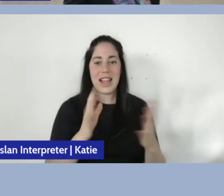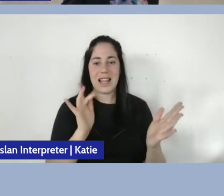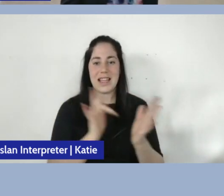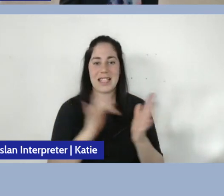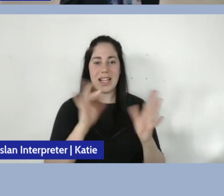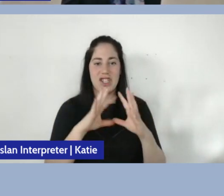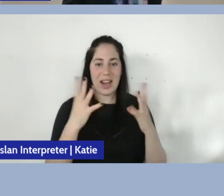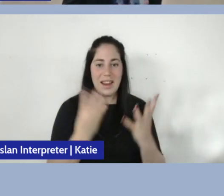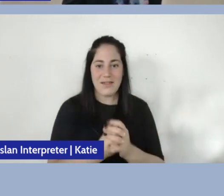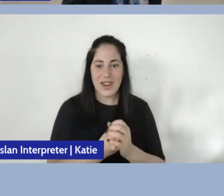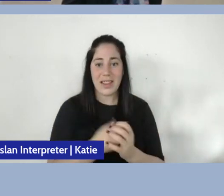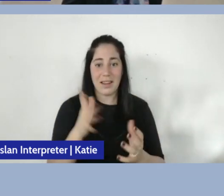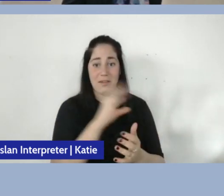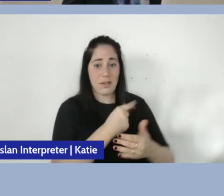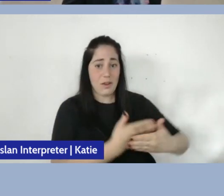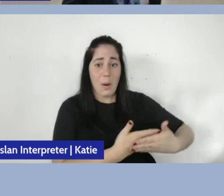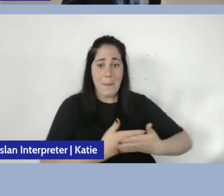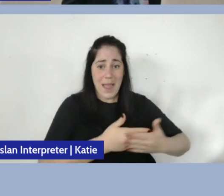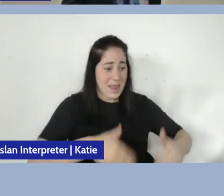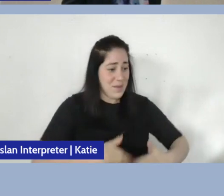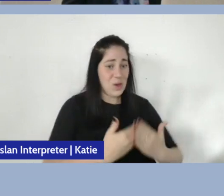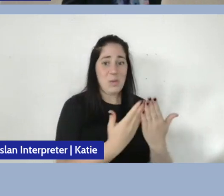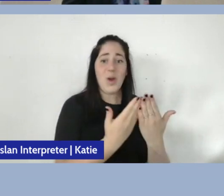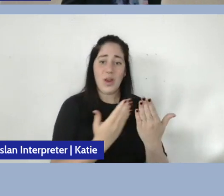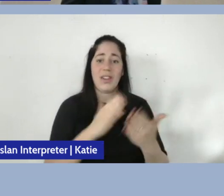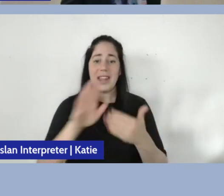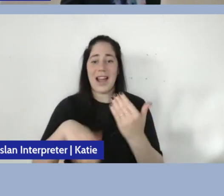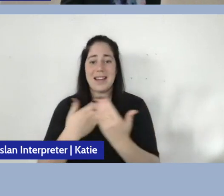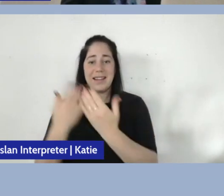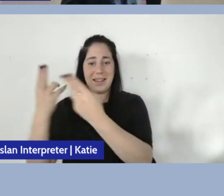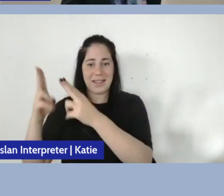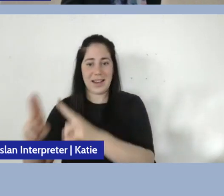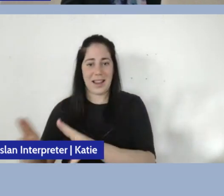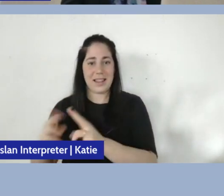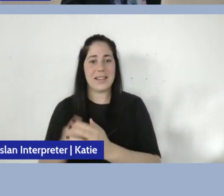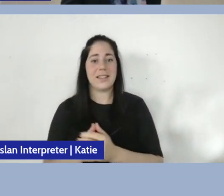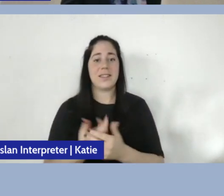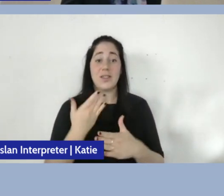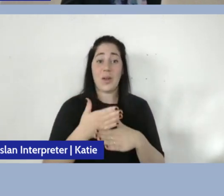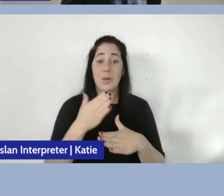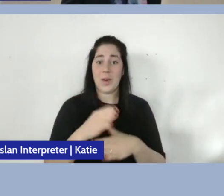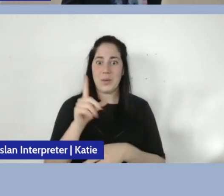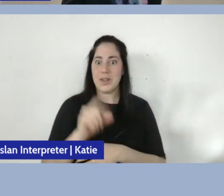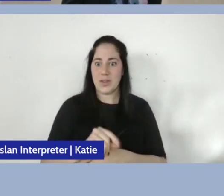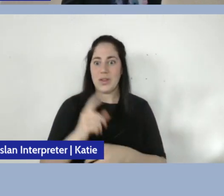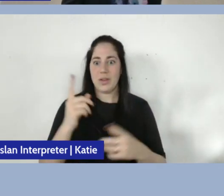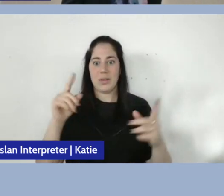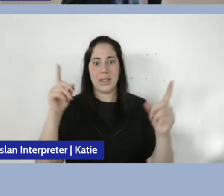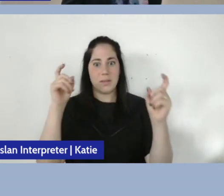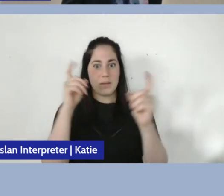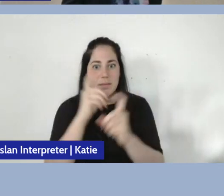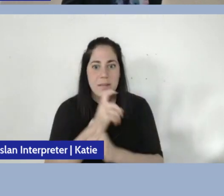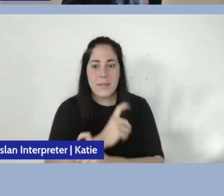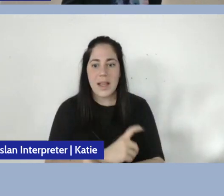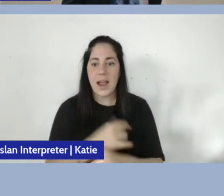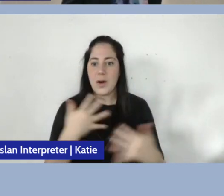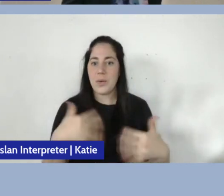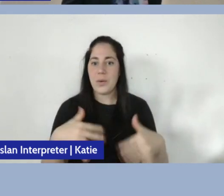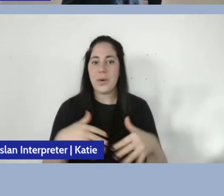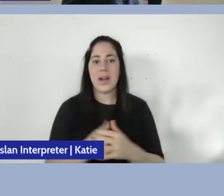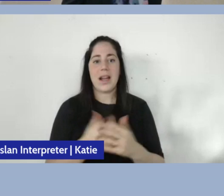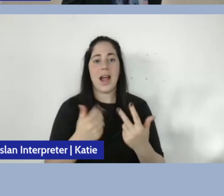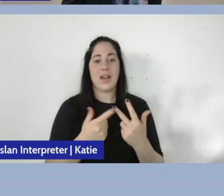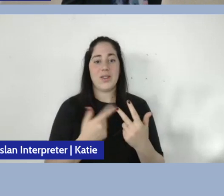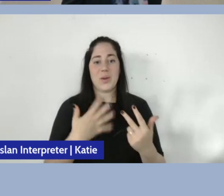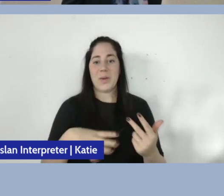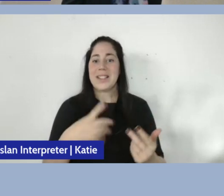the cradle to the grave, and so the work that we do is rather complex. I also want to mention here that